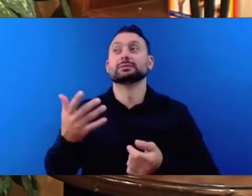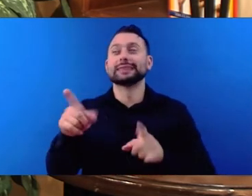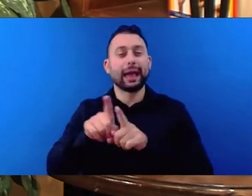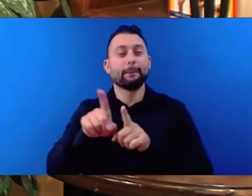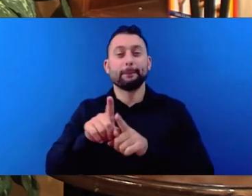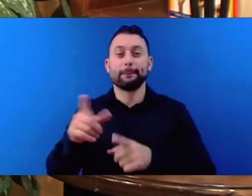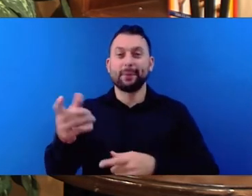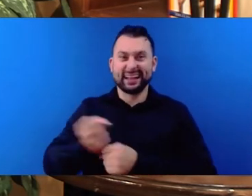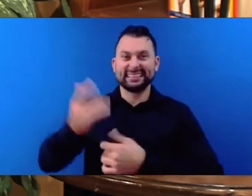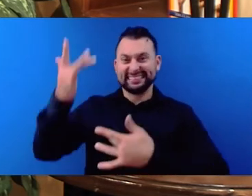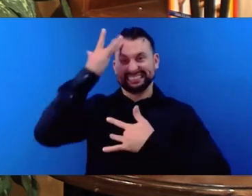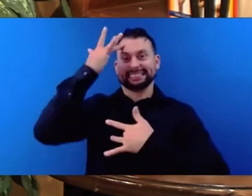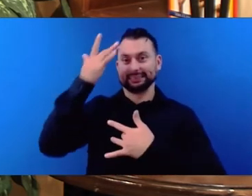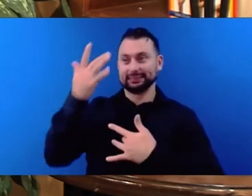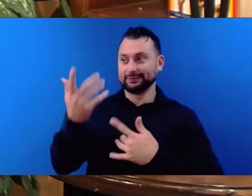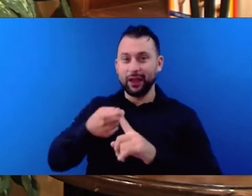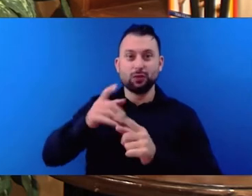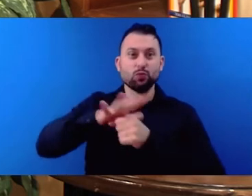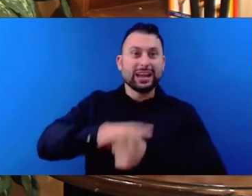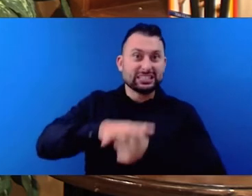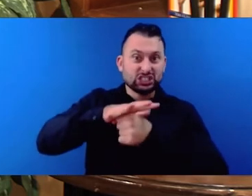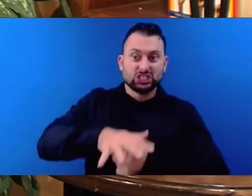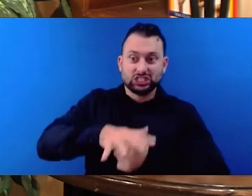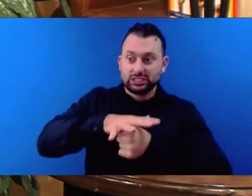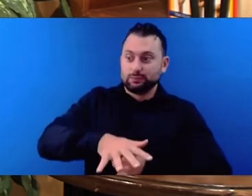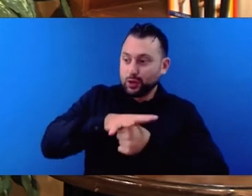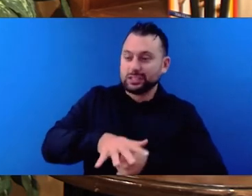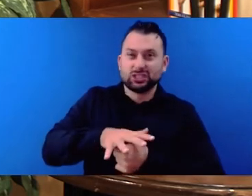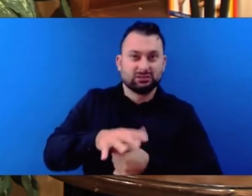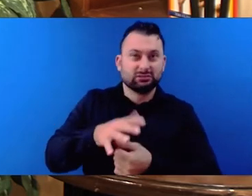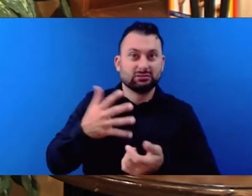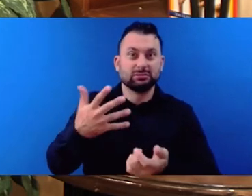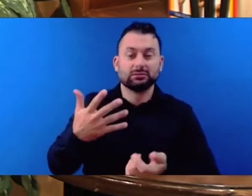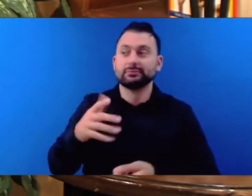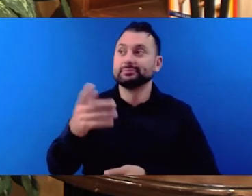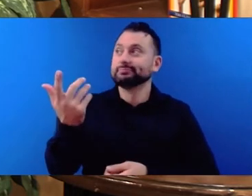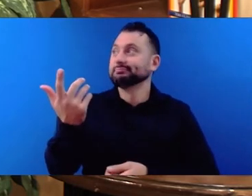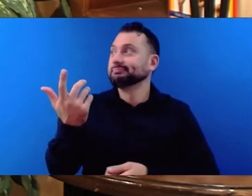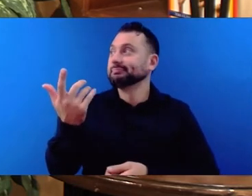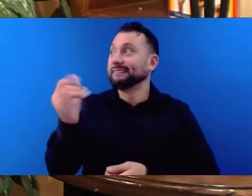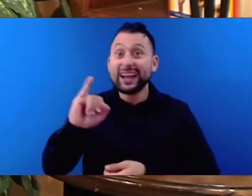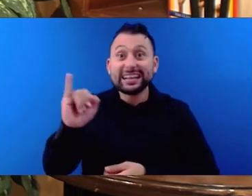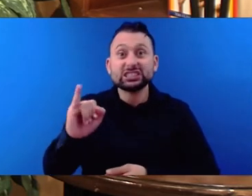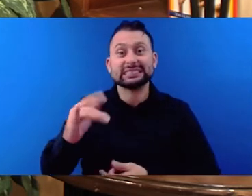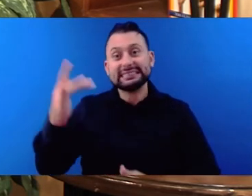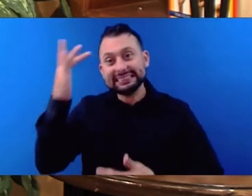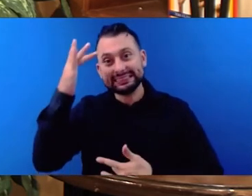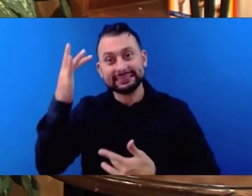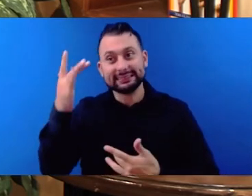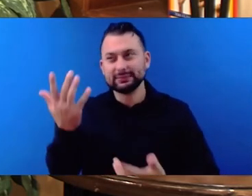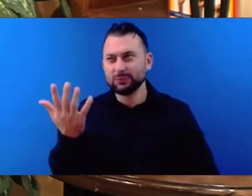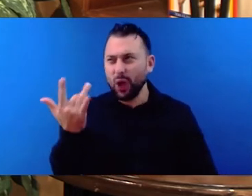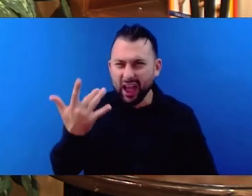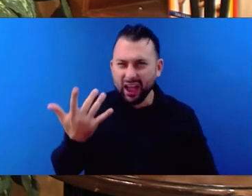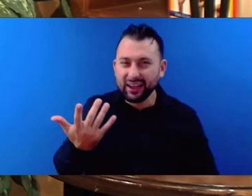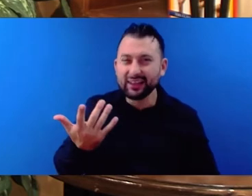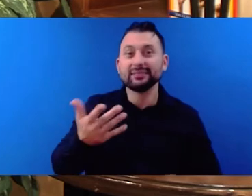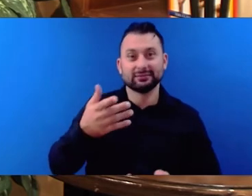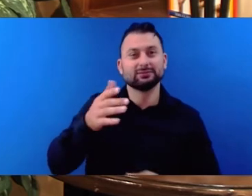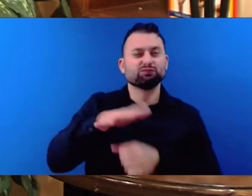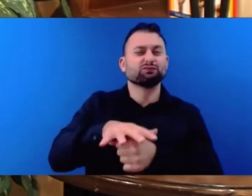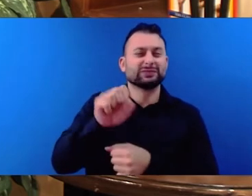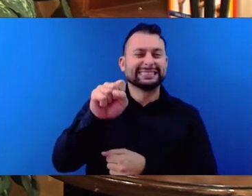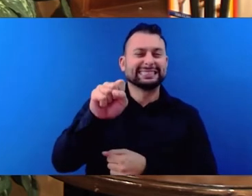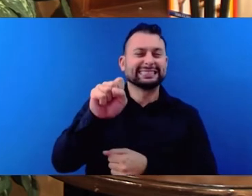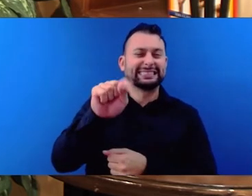of stress from that disorder, their blood sugar levels can elevate for that reason. We also have seen that